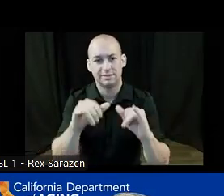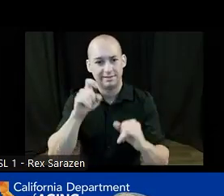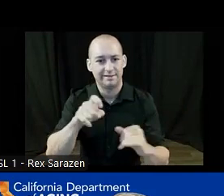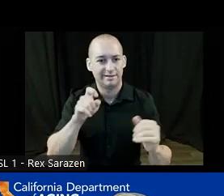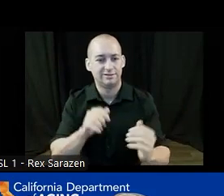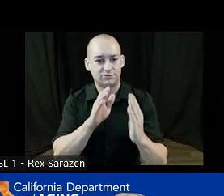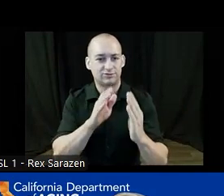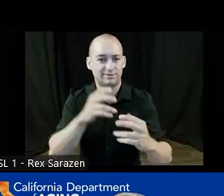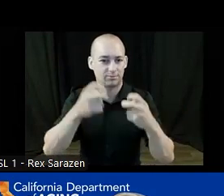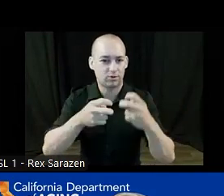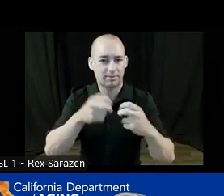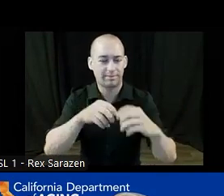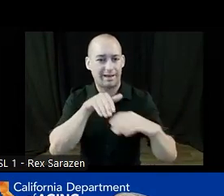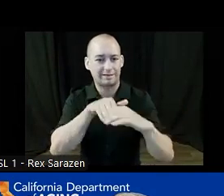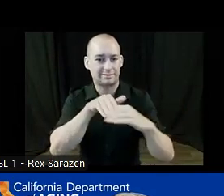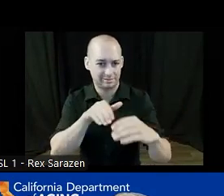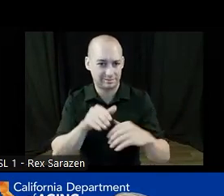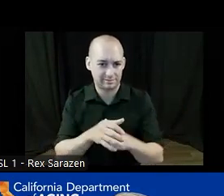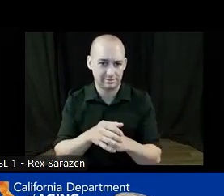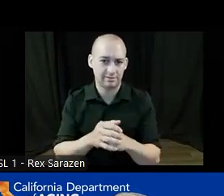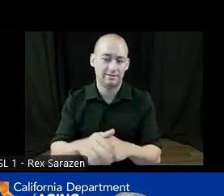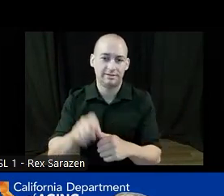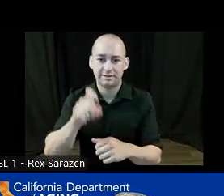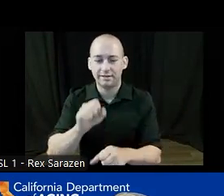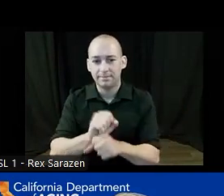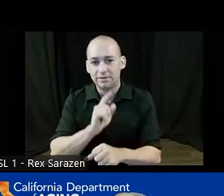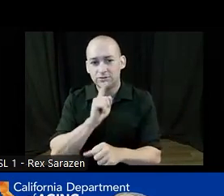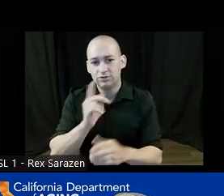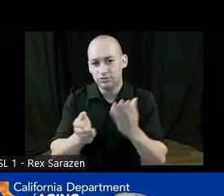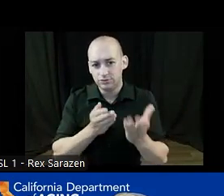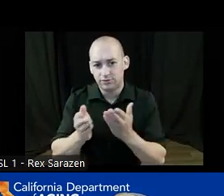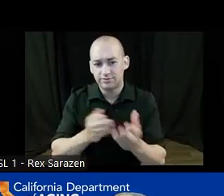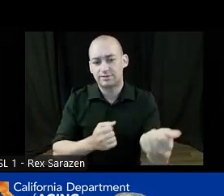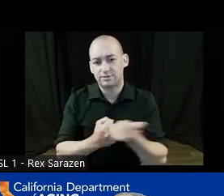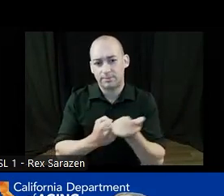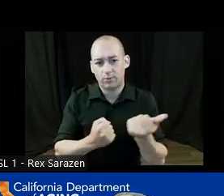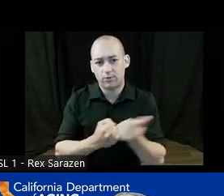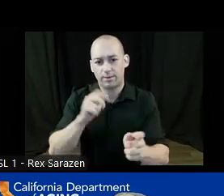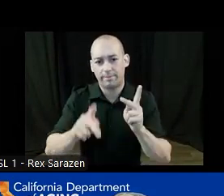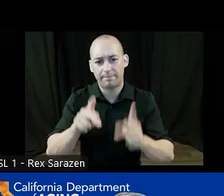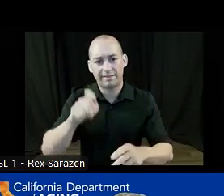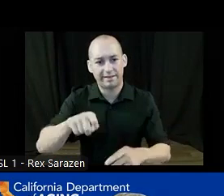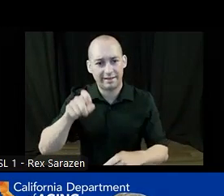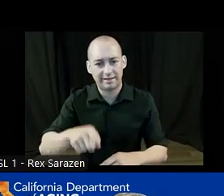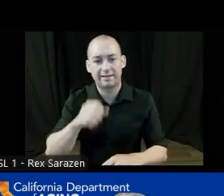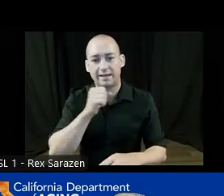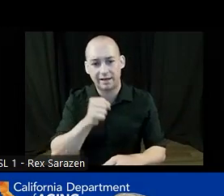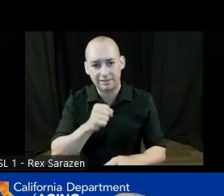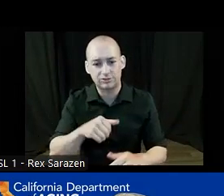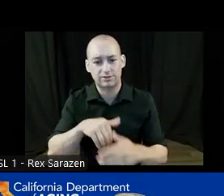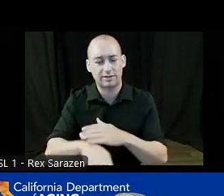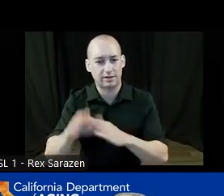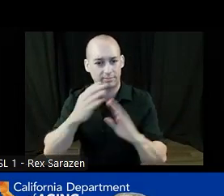of access. So we need to ensure that the services and supports that people need to age in the community